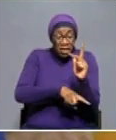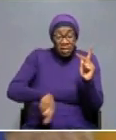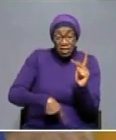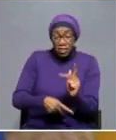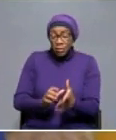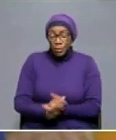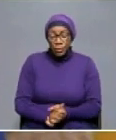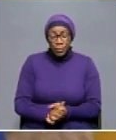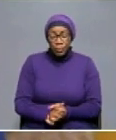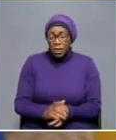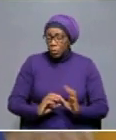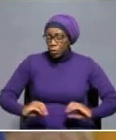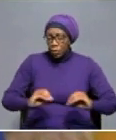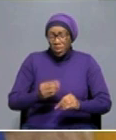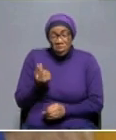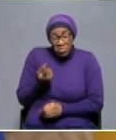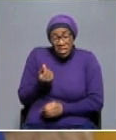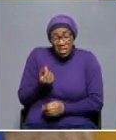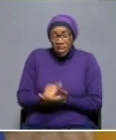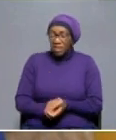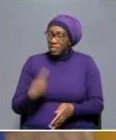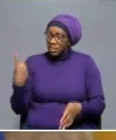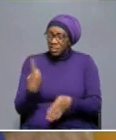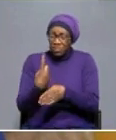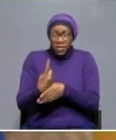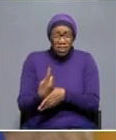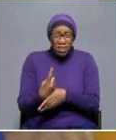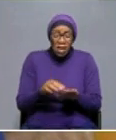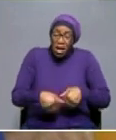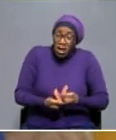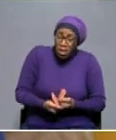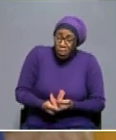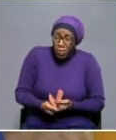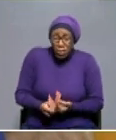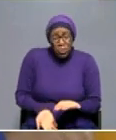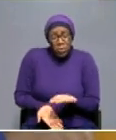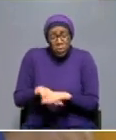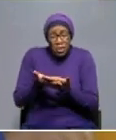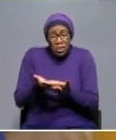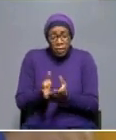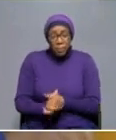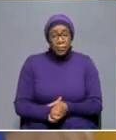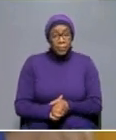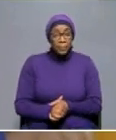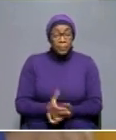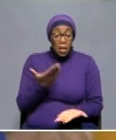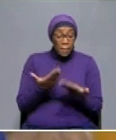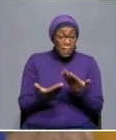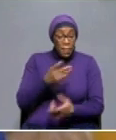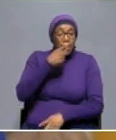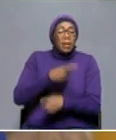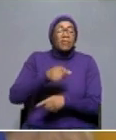and there isn't much room to manoeuvre. Possibly government could think about removing or suspending some of the levies on